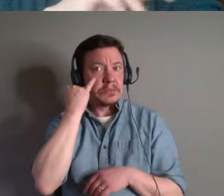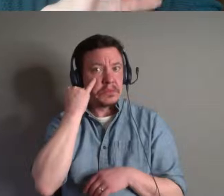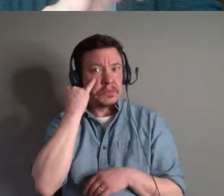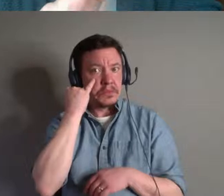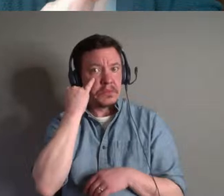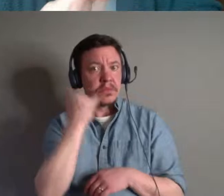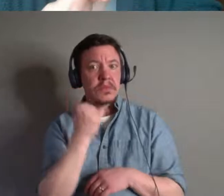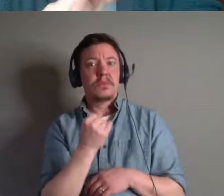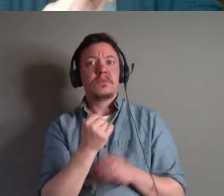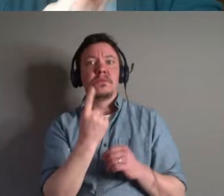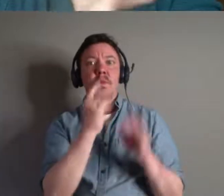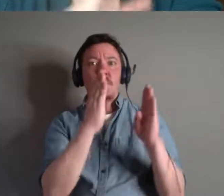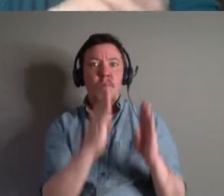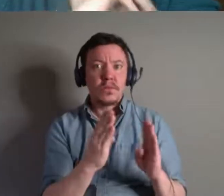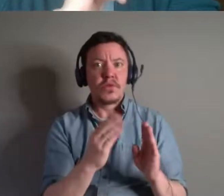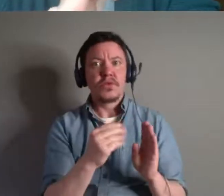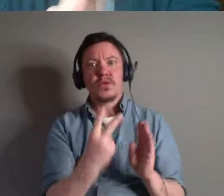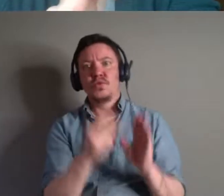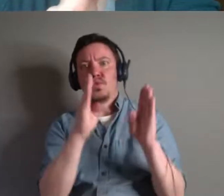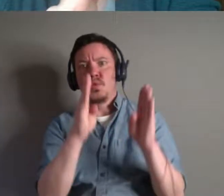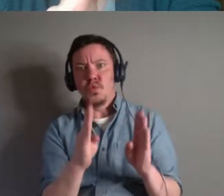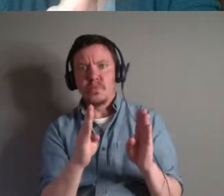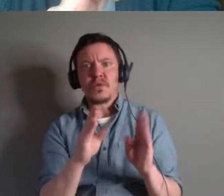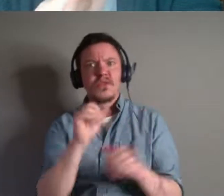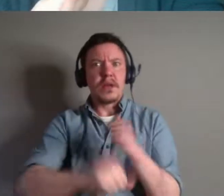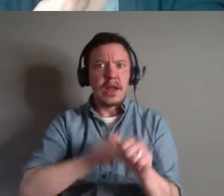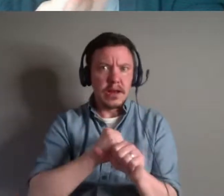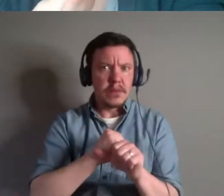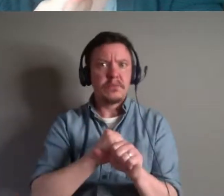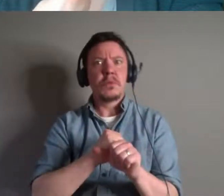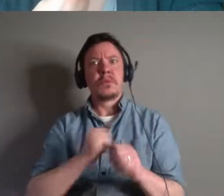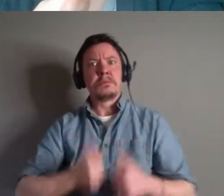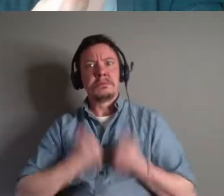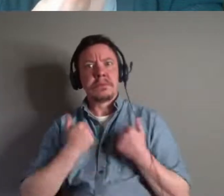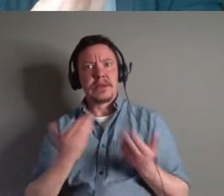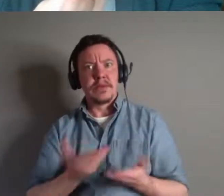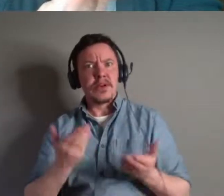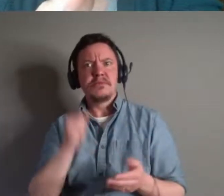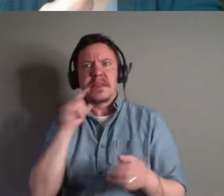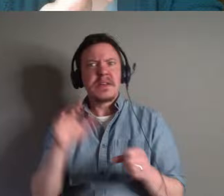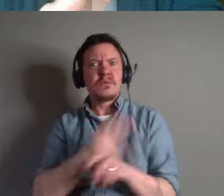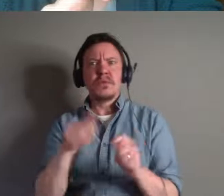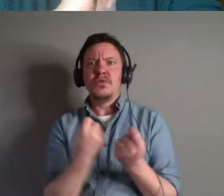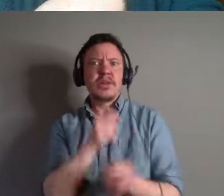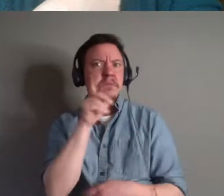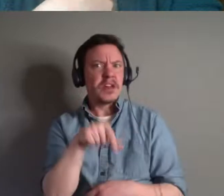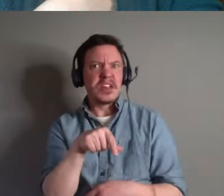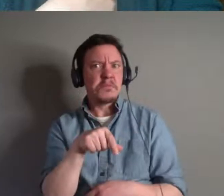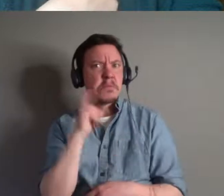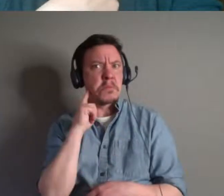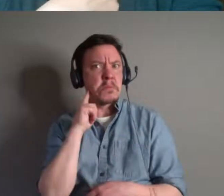someone or someone's are, but no, then I don't think the whole team needs to be no. Okay.